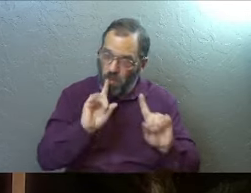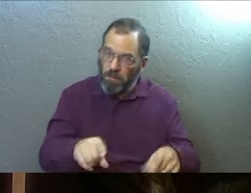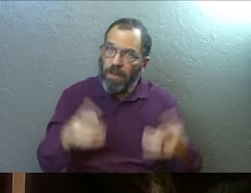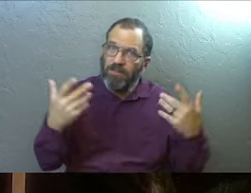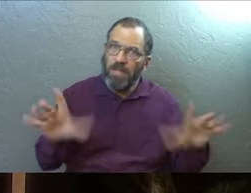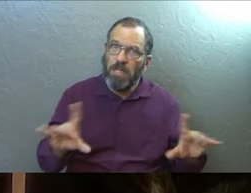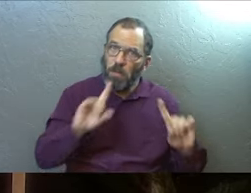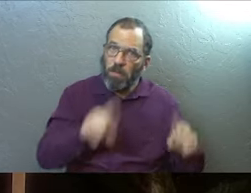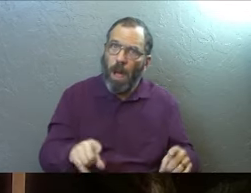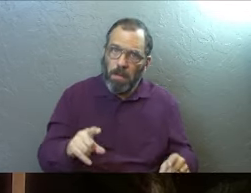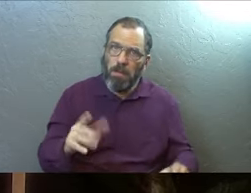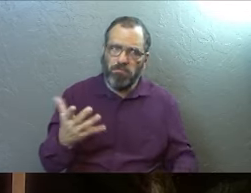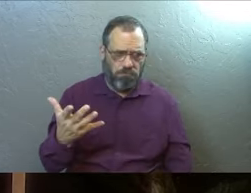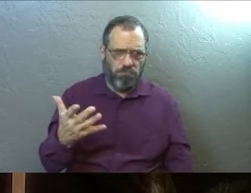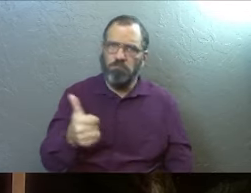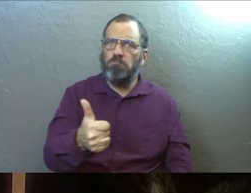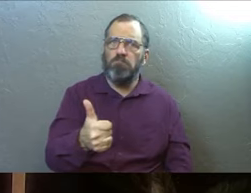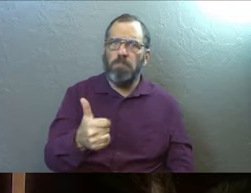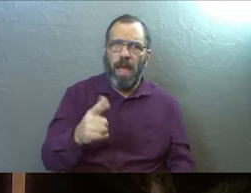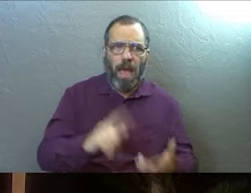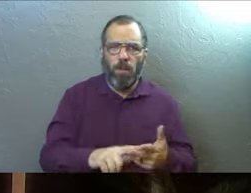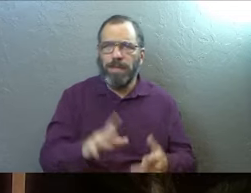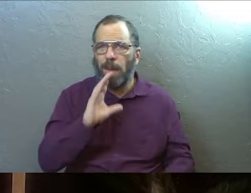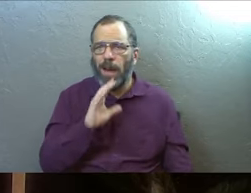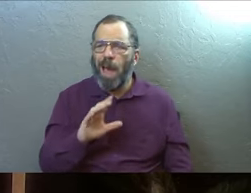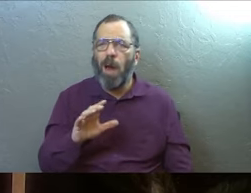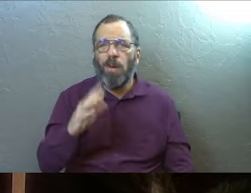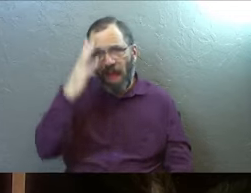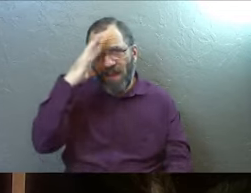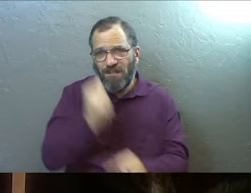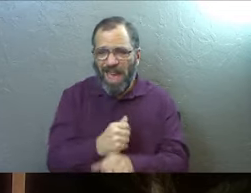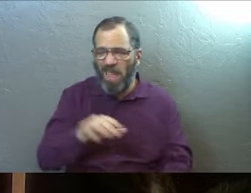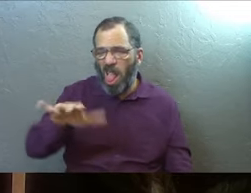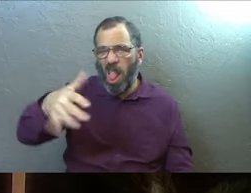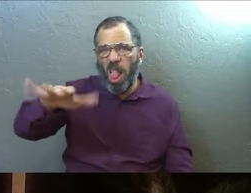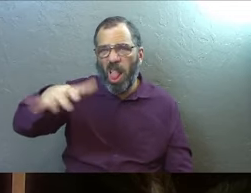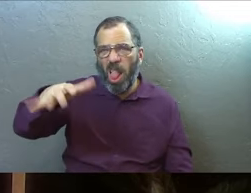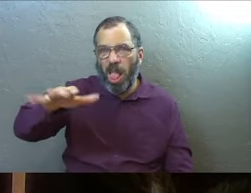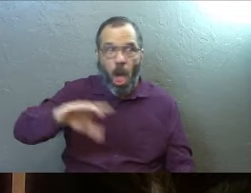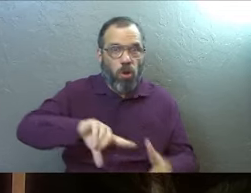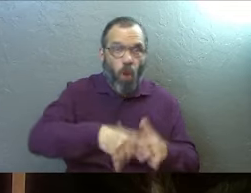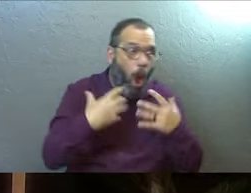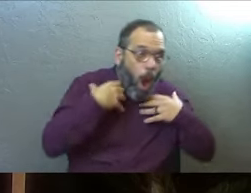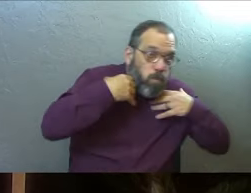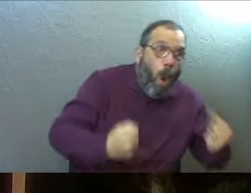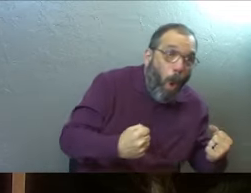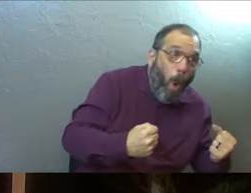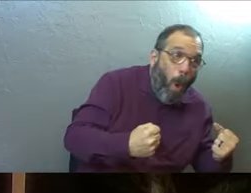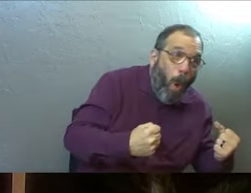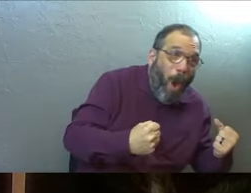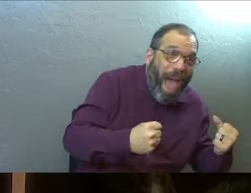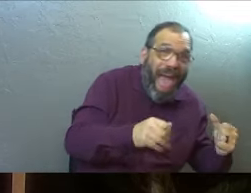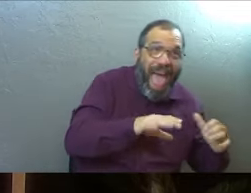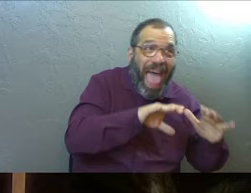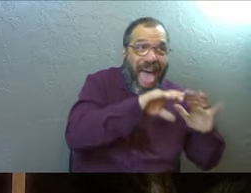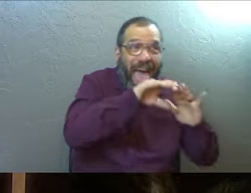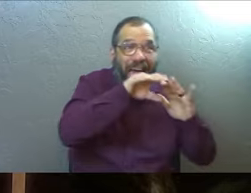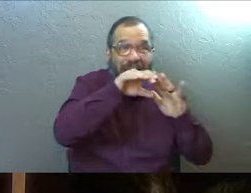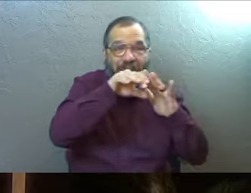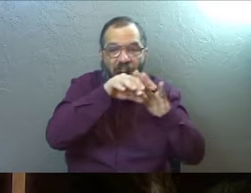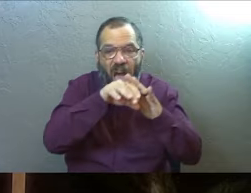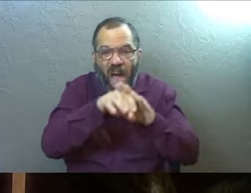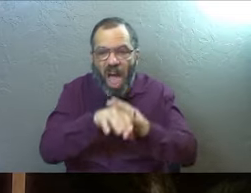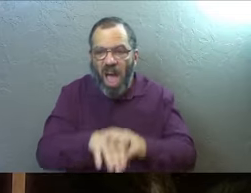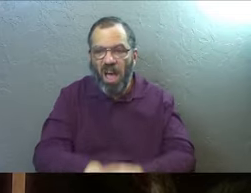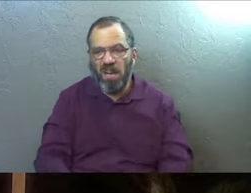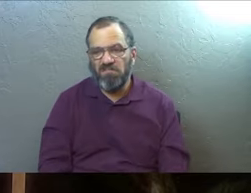that. And we talked about lukewarm faith and maybe starting strong, but having a season in your life where you fall away from God. And the fact